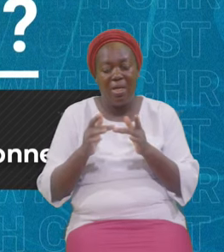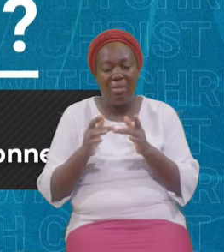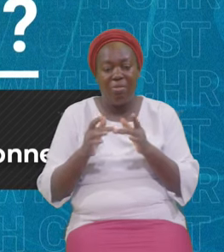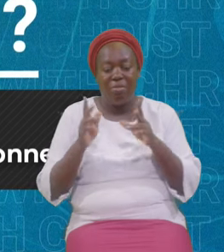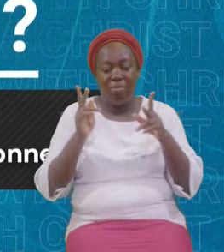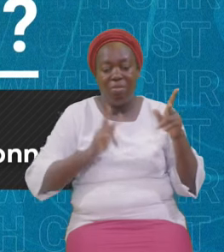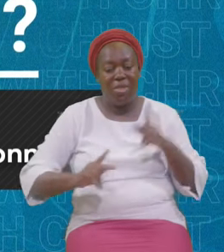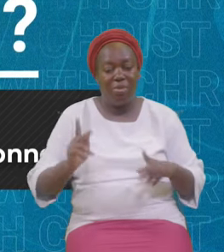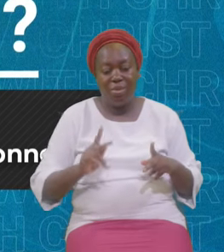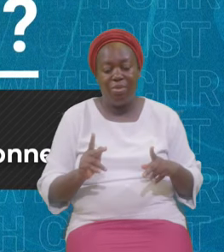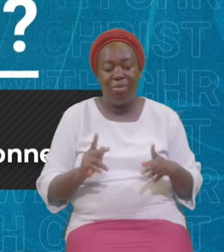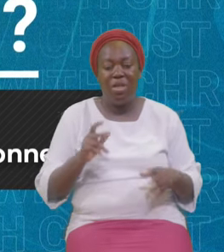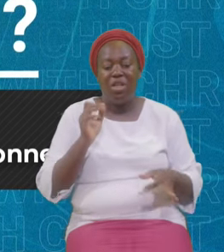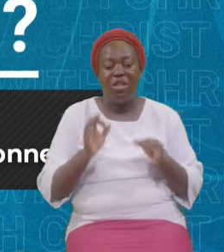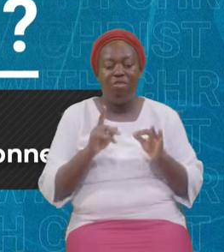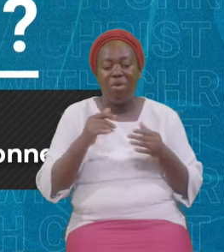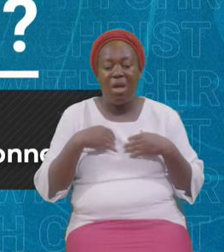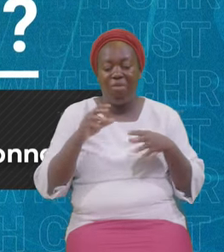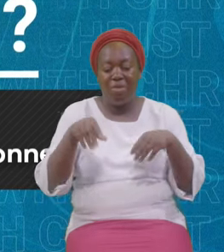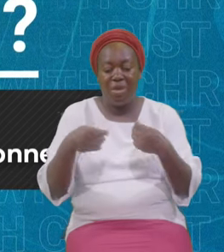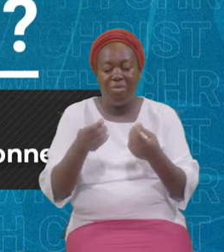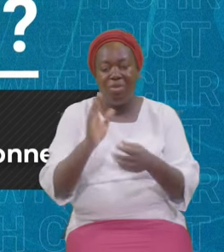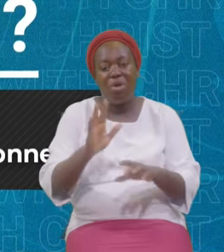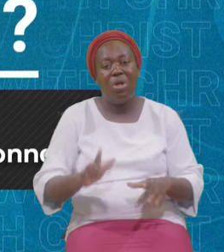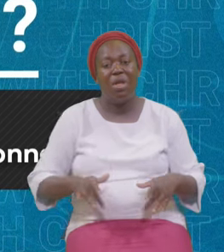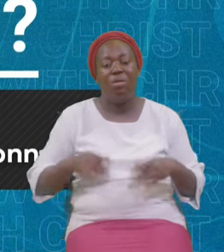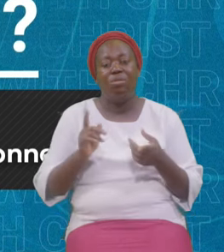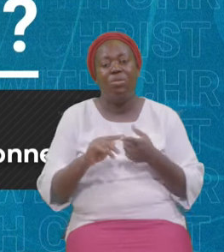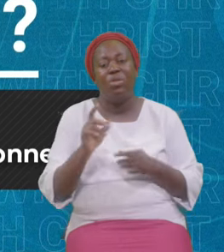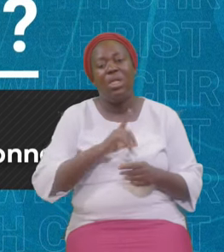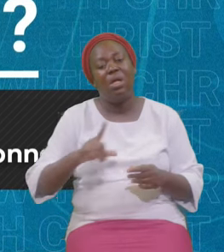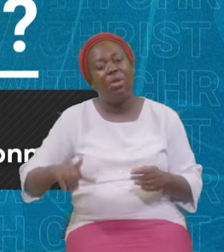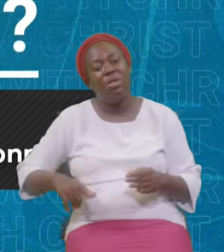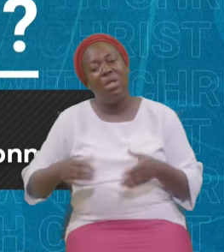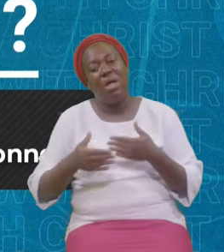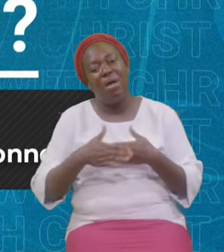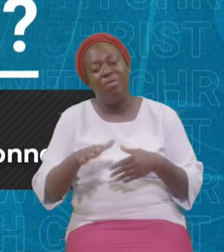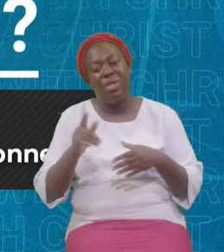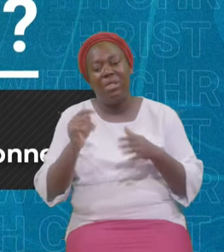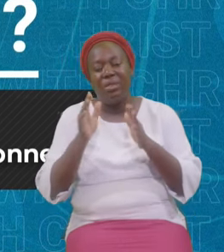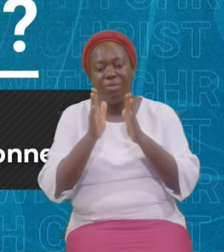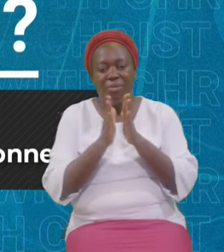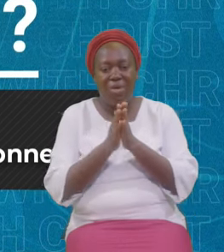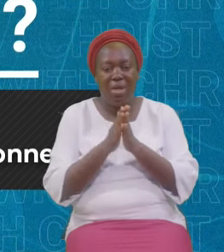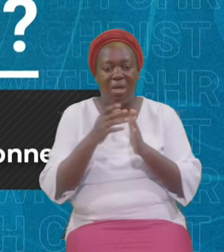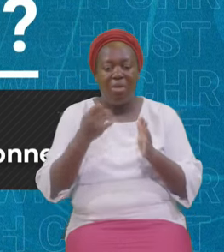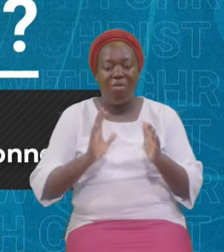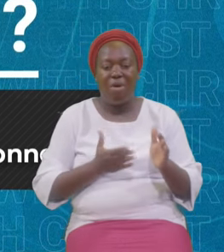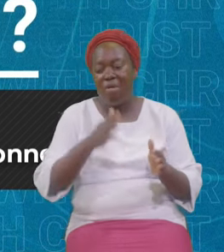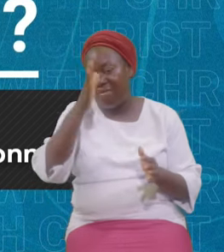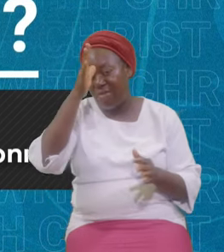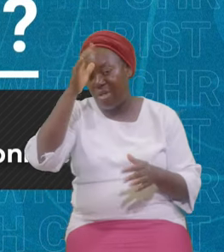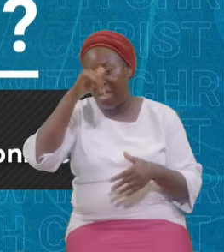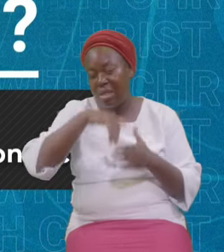if you have given your life to the Lord after the prayer of our Father and the Lord this